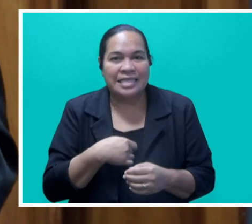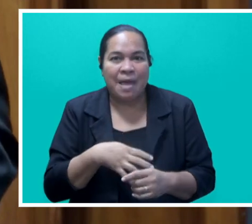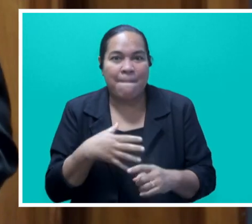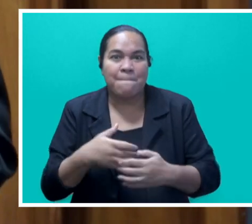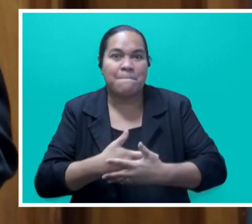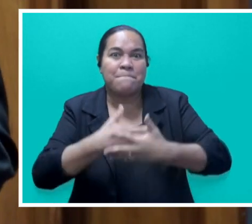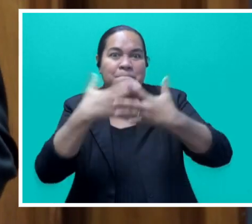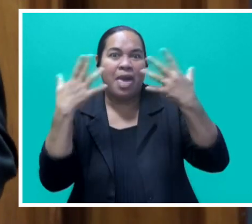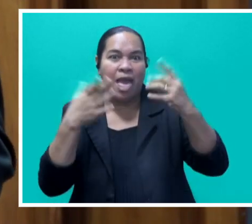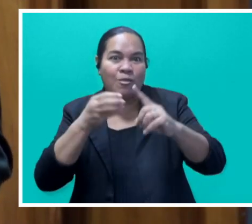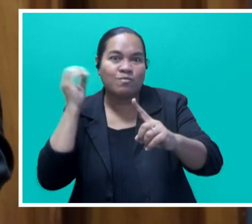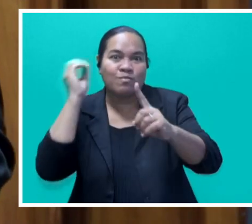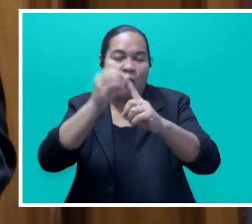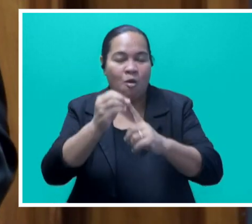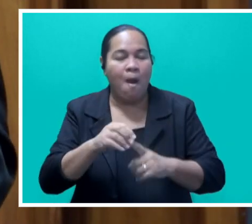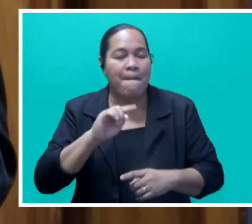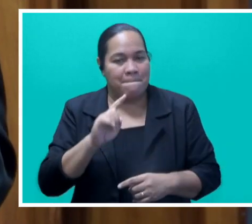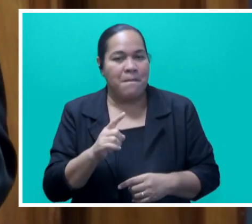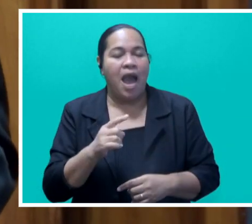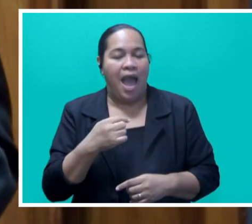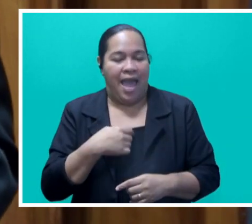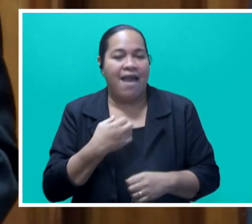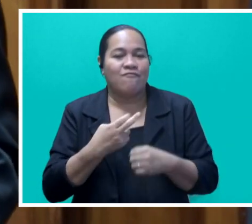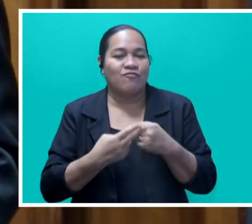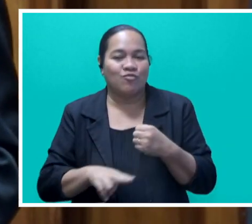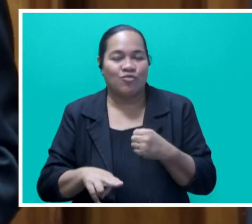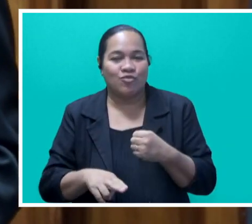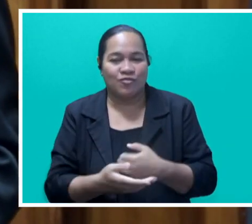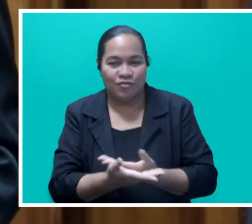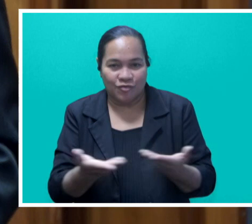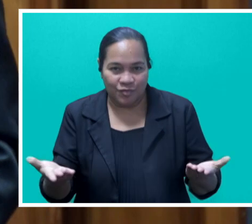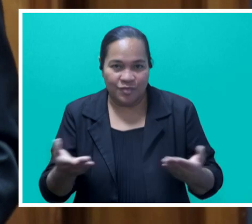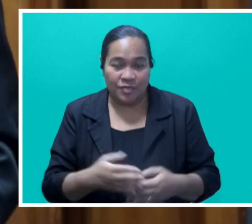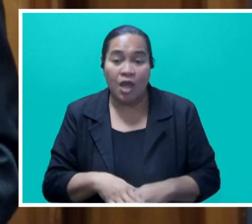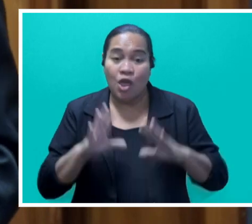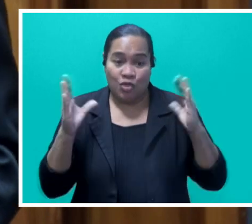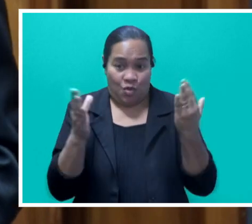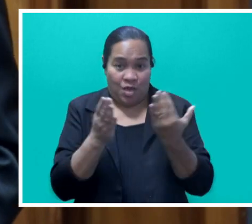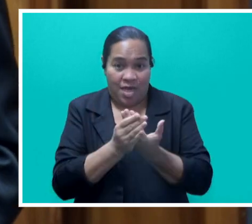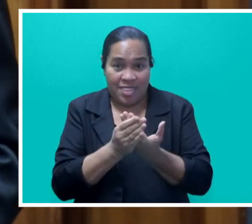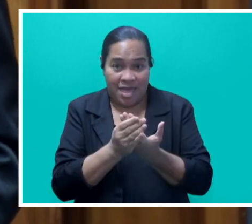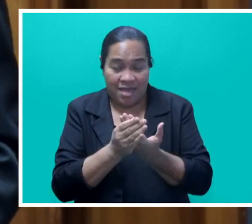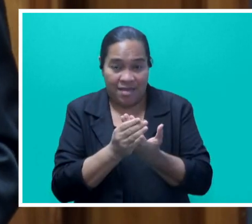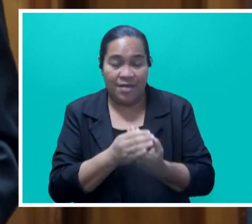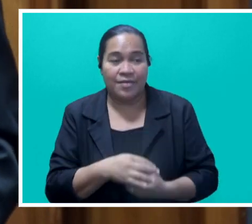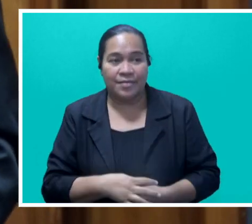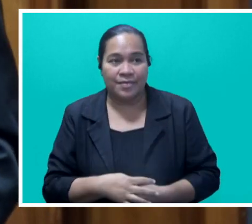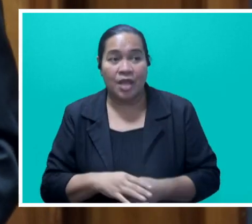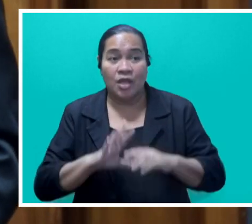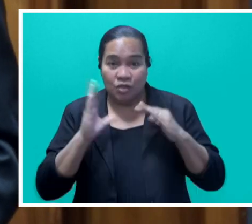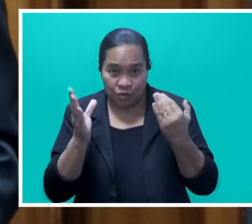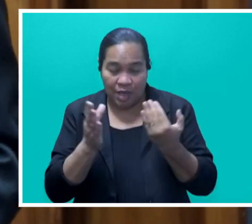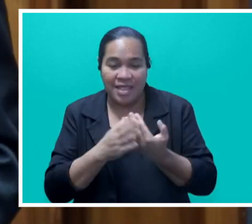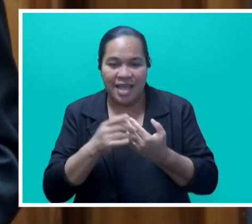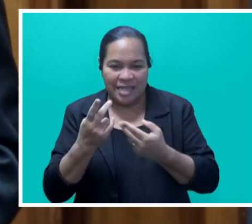Mr. Speaker, sir. But I have news for the people of Fiji. Together, Mr. Speaker, sir, together as